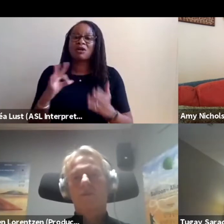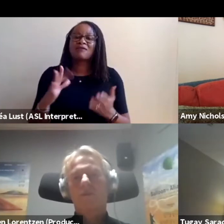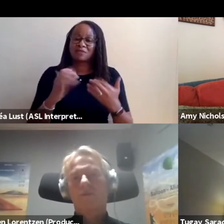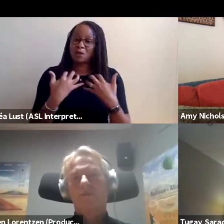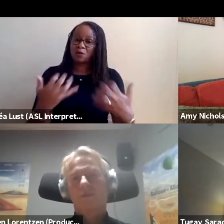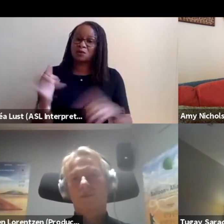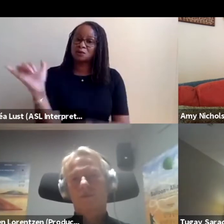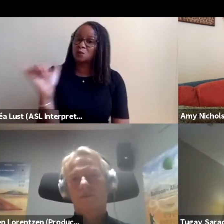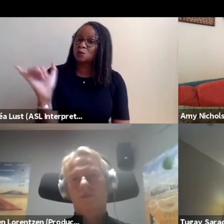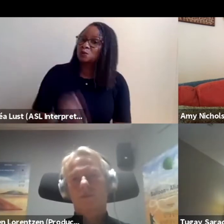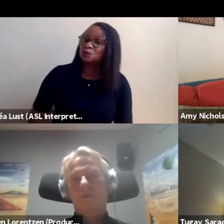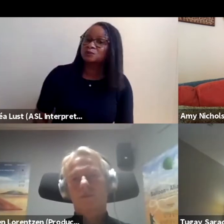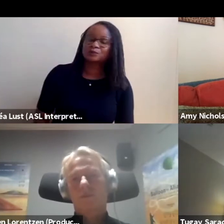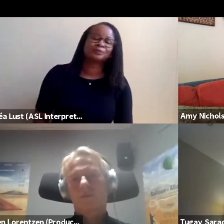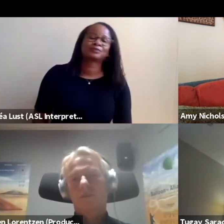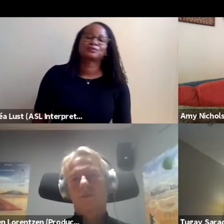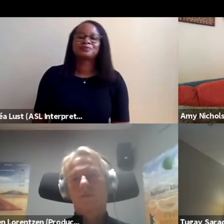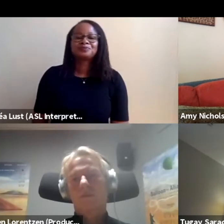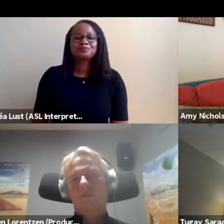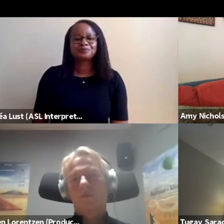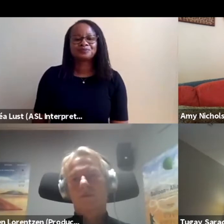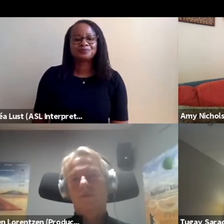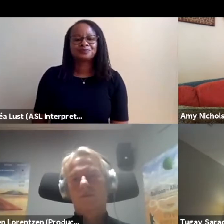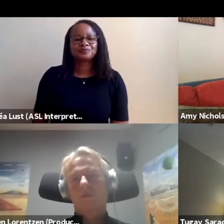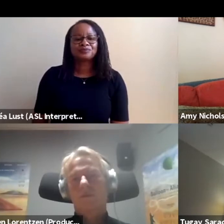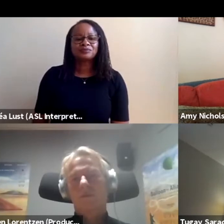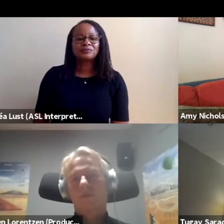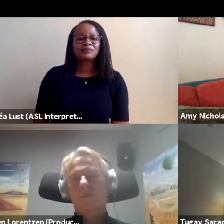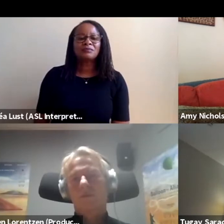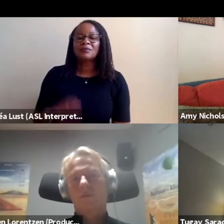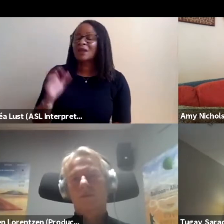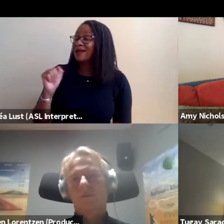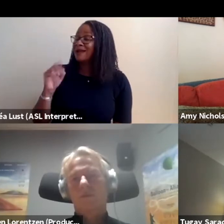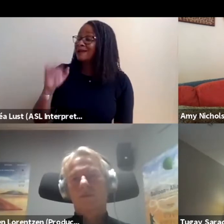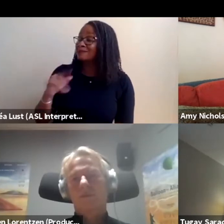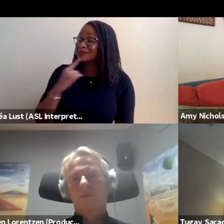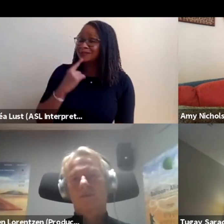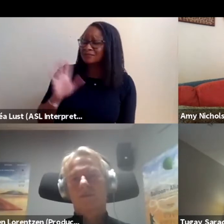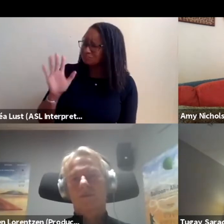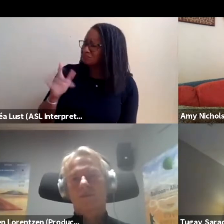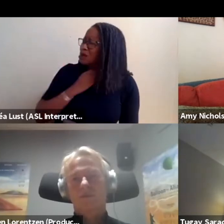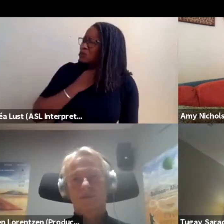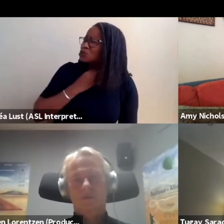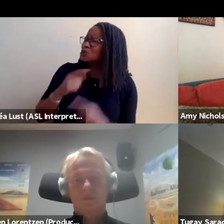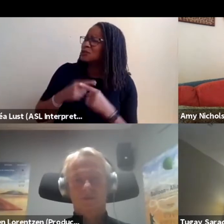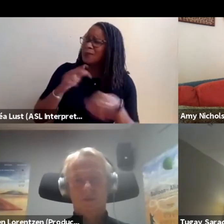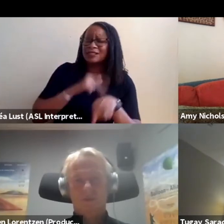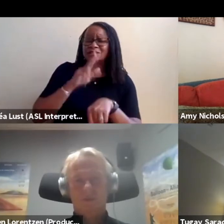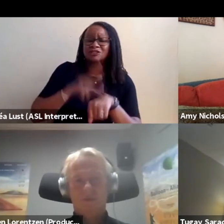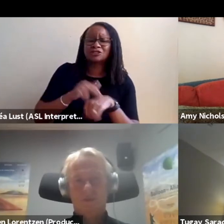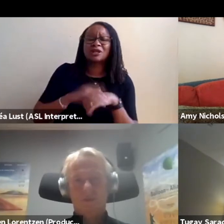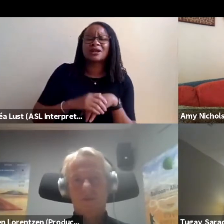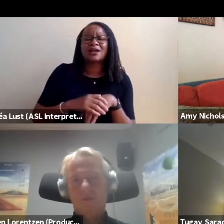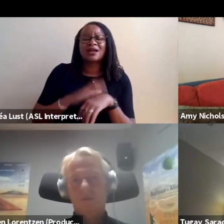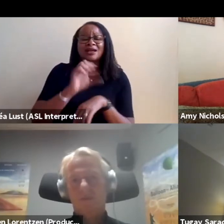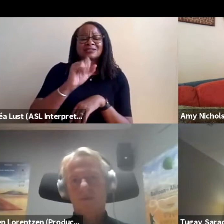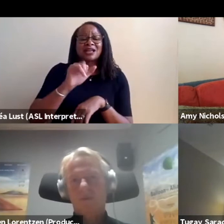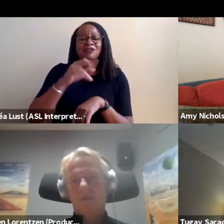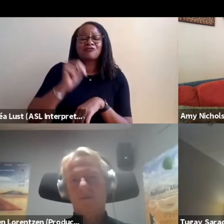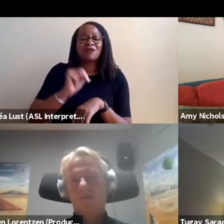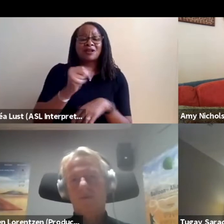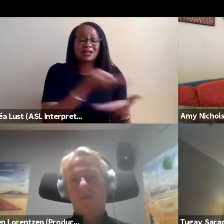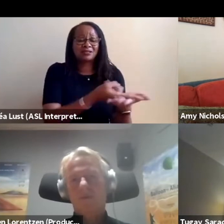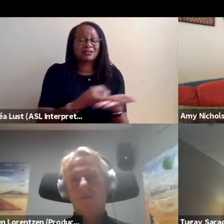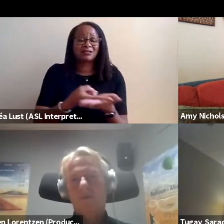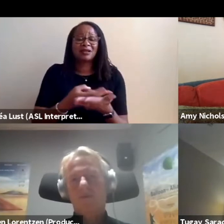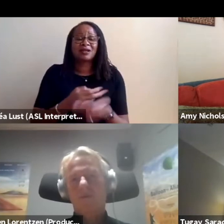audience. That's, yeah, So, I was curious about the nature imagery in here, because, in addition to like Seyran lying in the grass, you have two guys